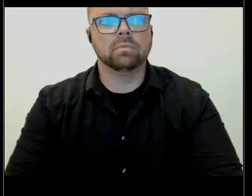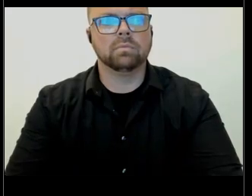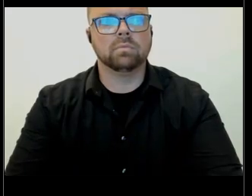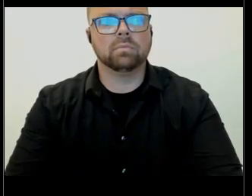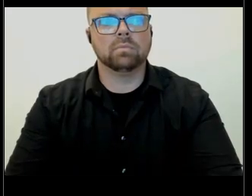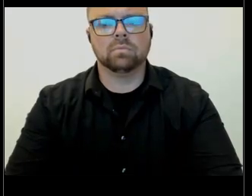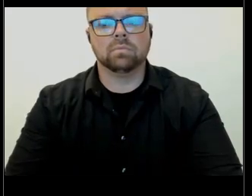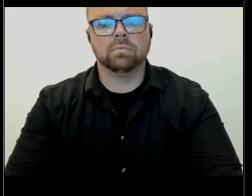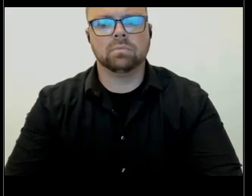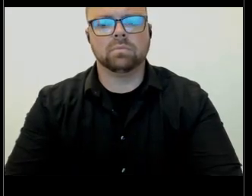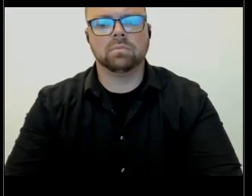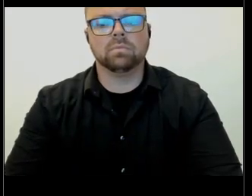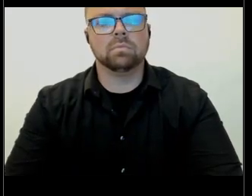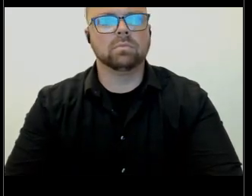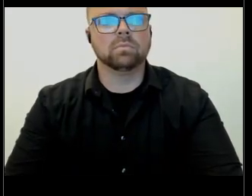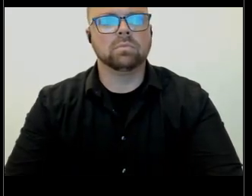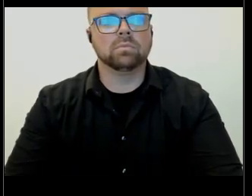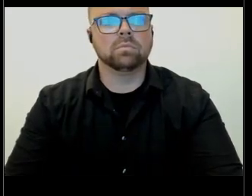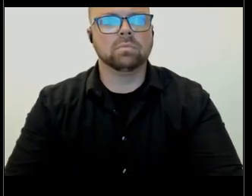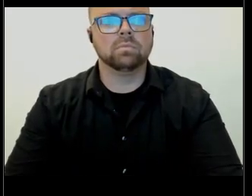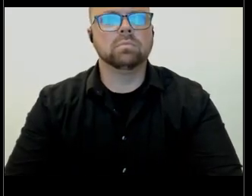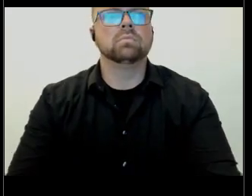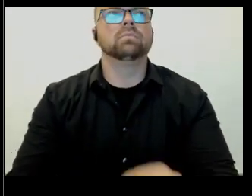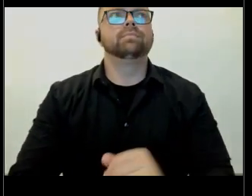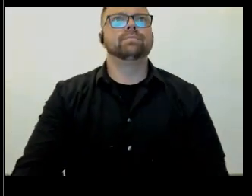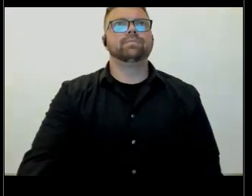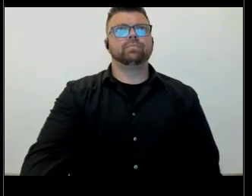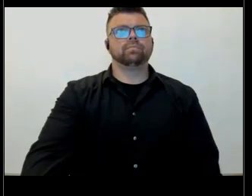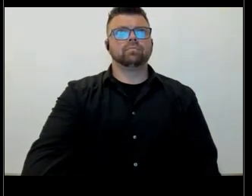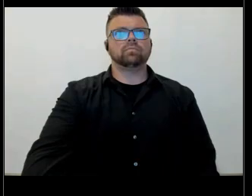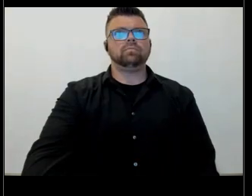and the second option, have turning space.